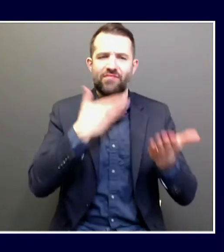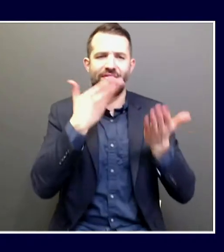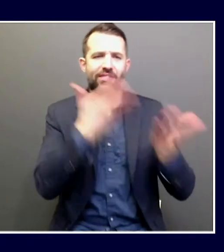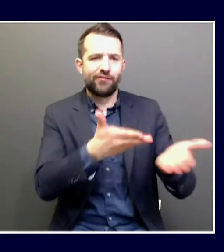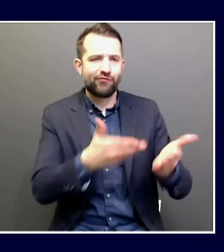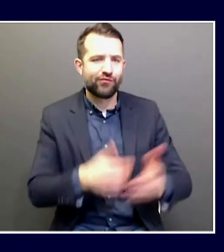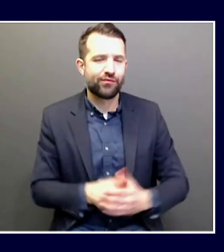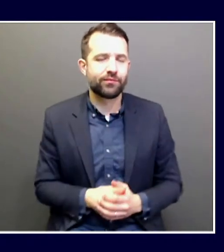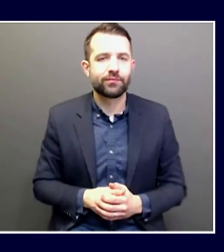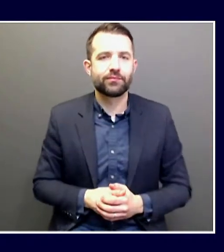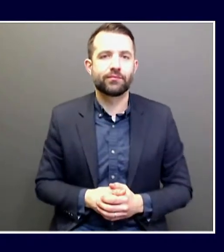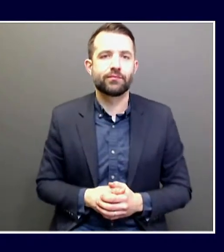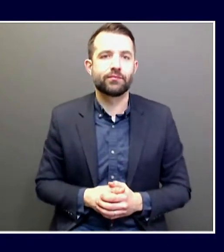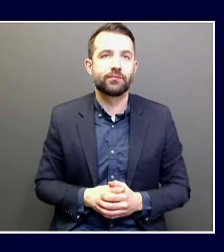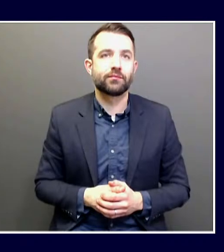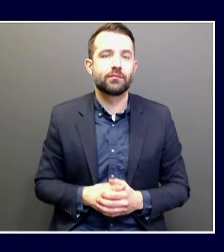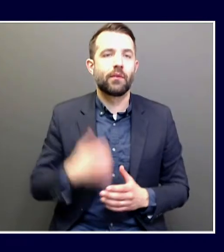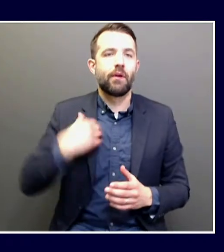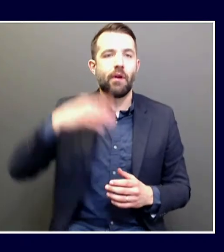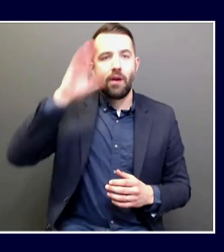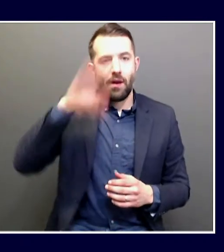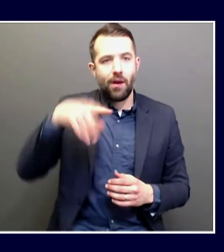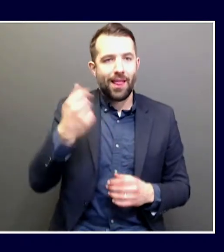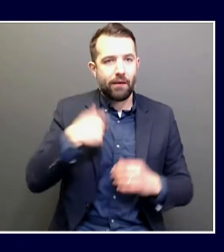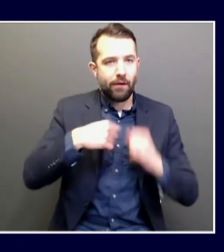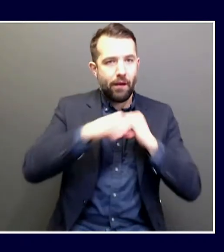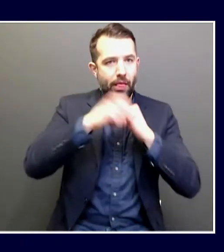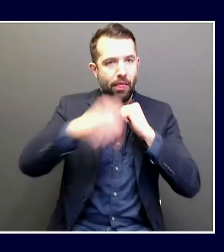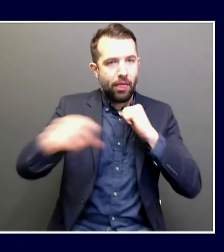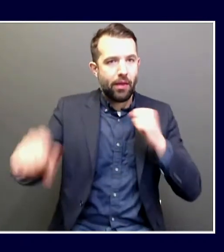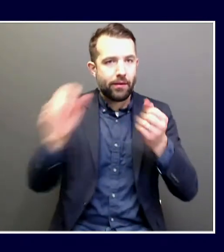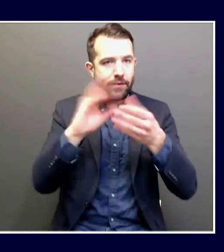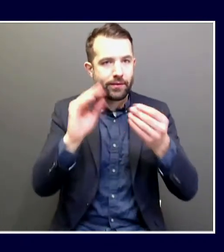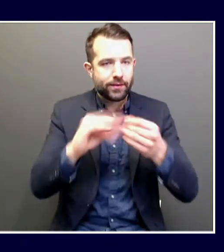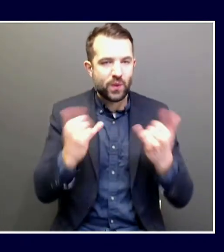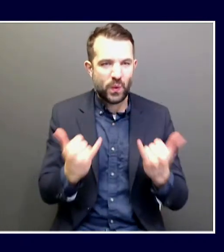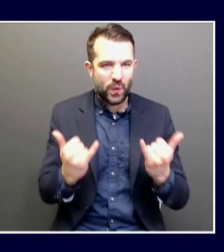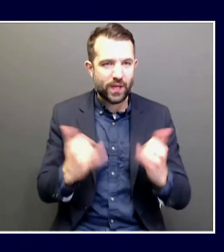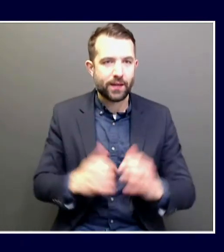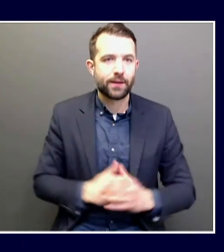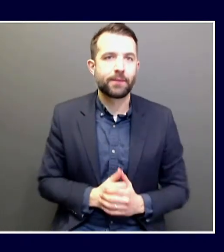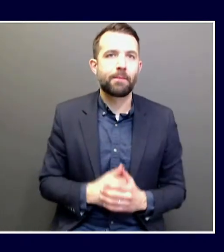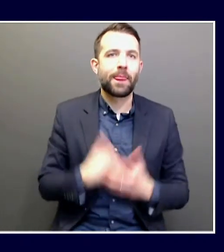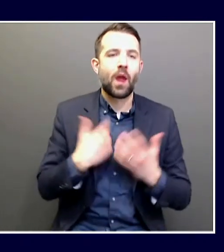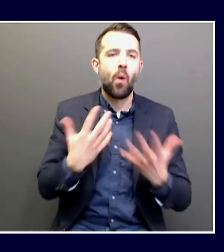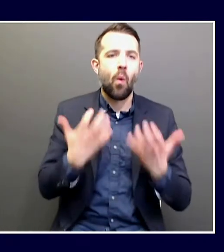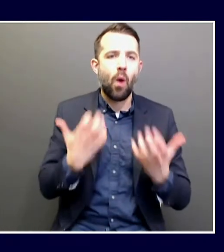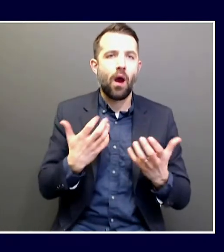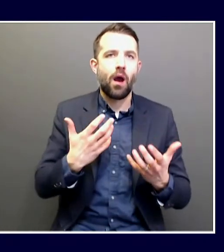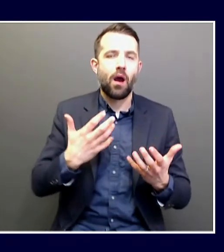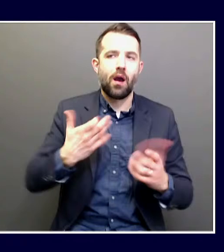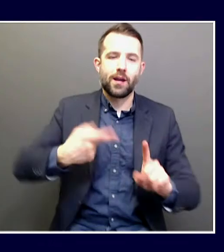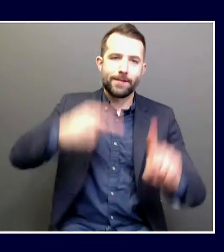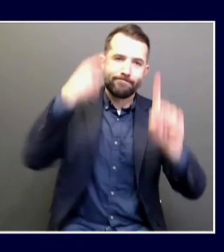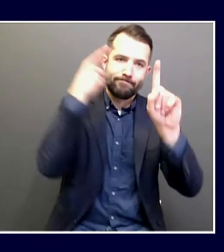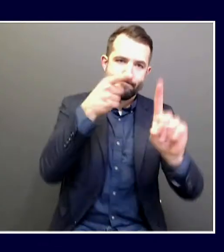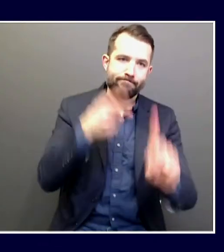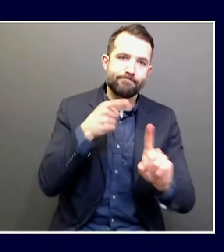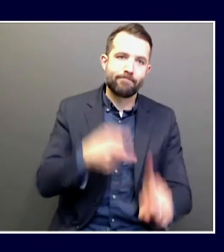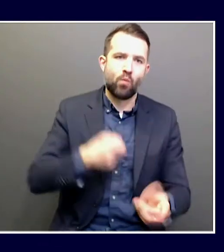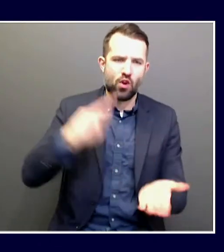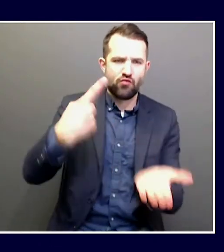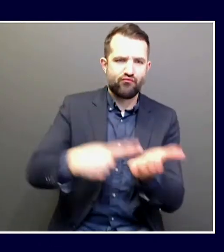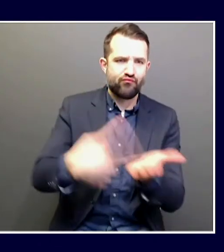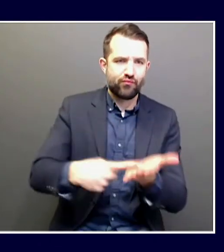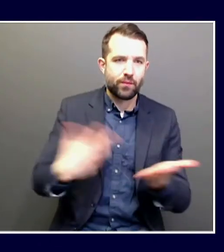soliloquy, I want to talk a bit today about wastewater testing. A few moments ago, I said